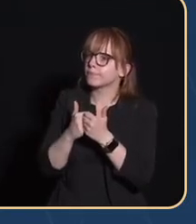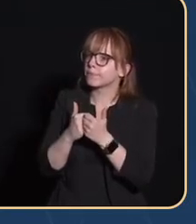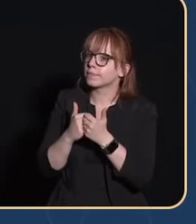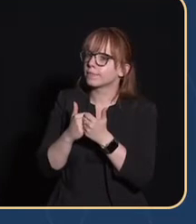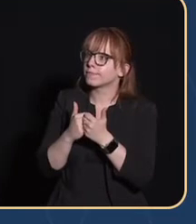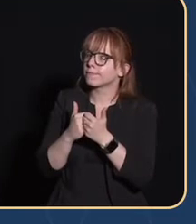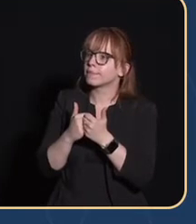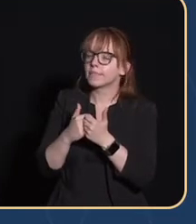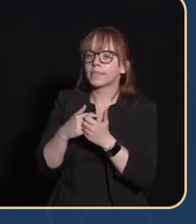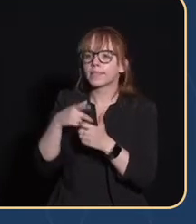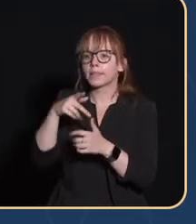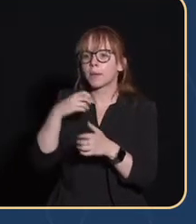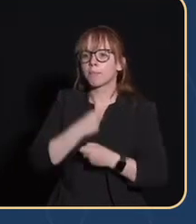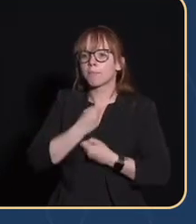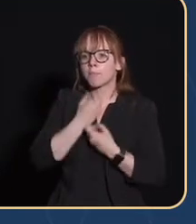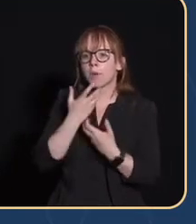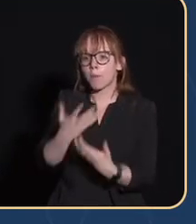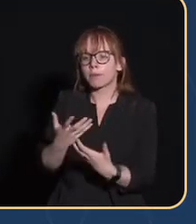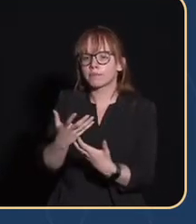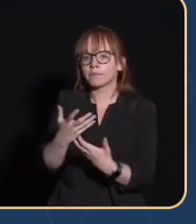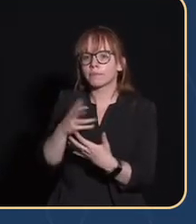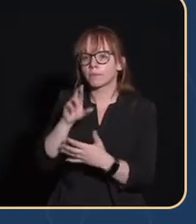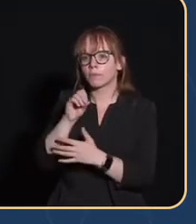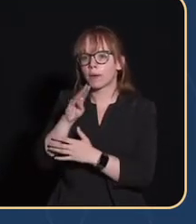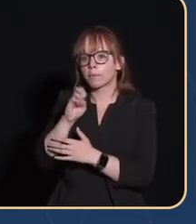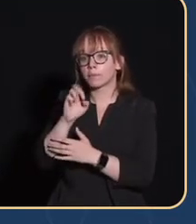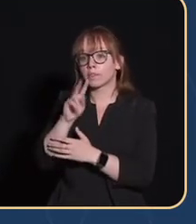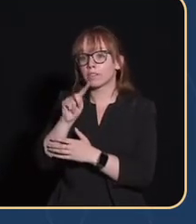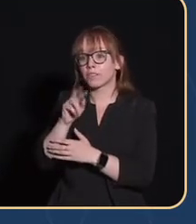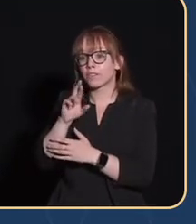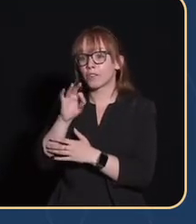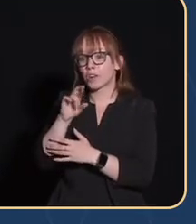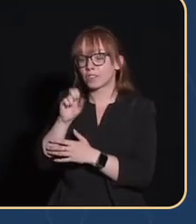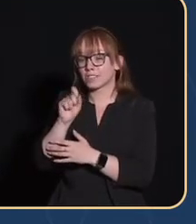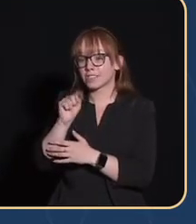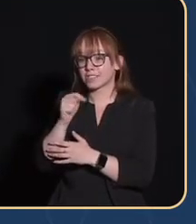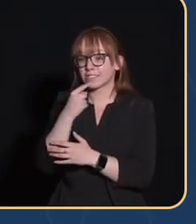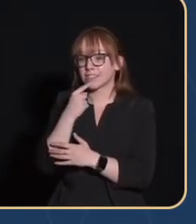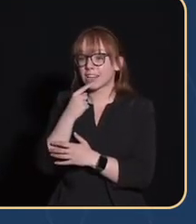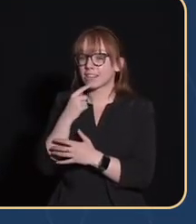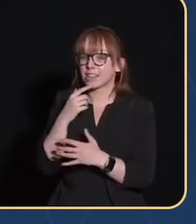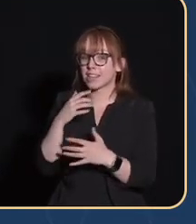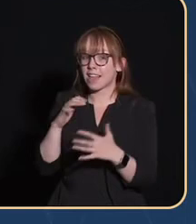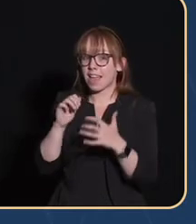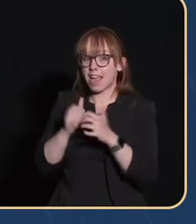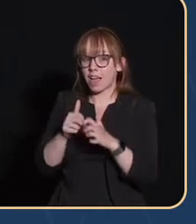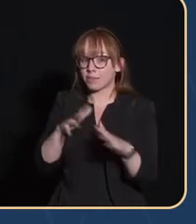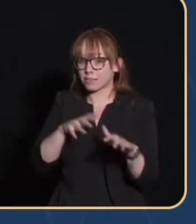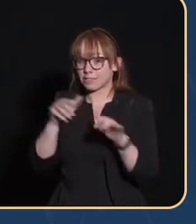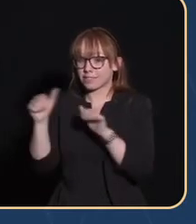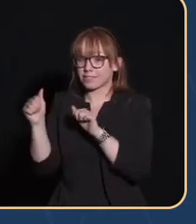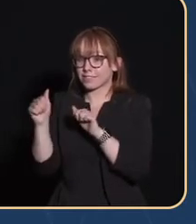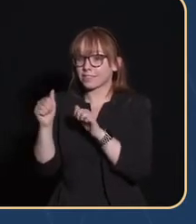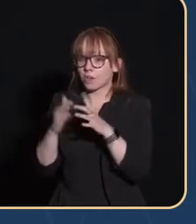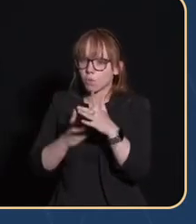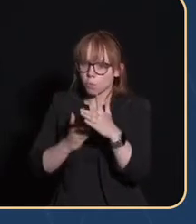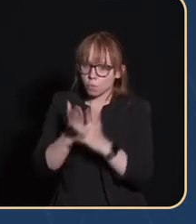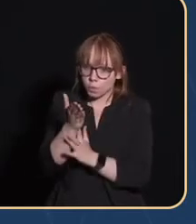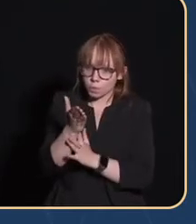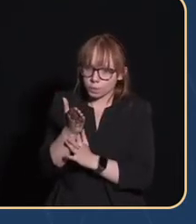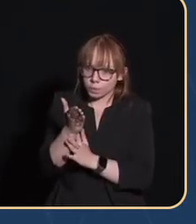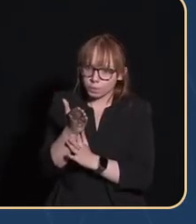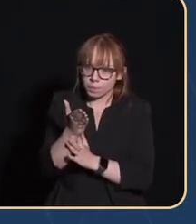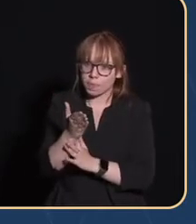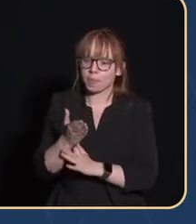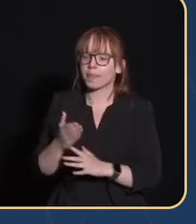Frost come to mind. The best way out is always through. Now tonight, we gather together to hear from